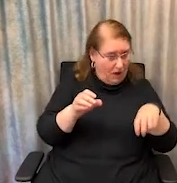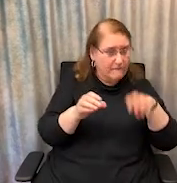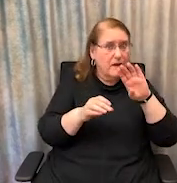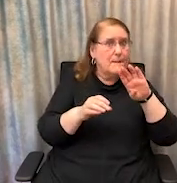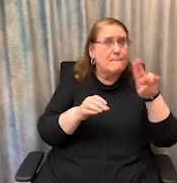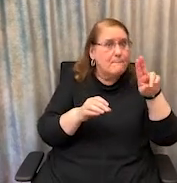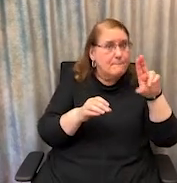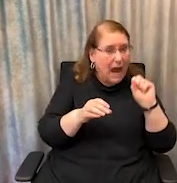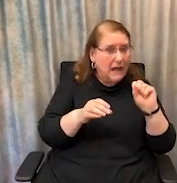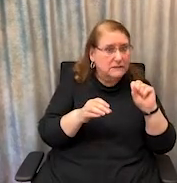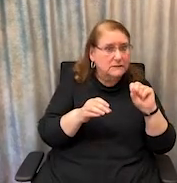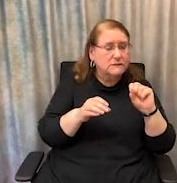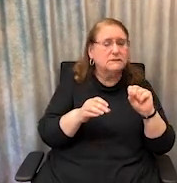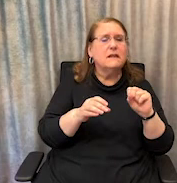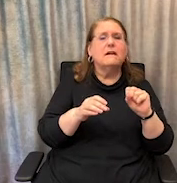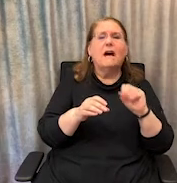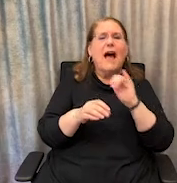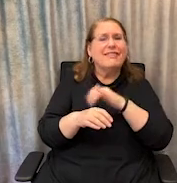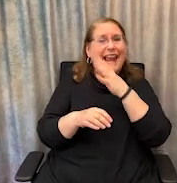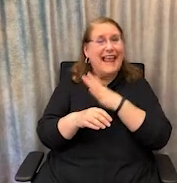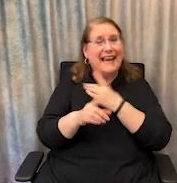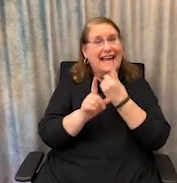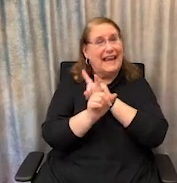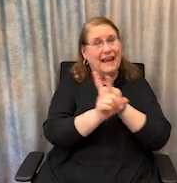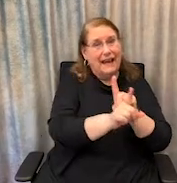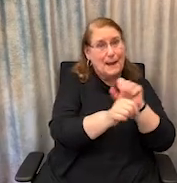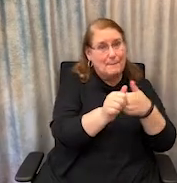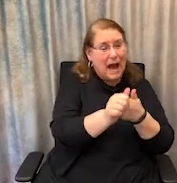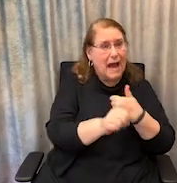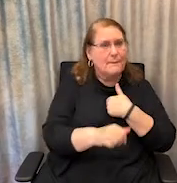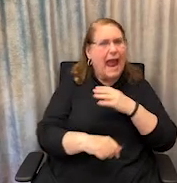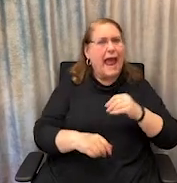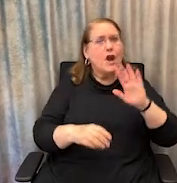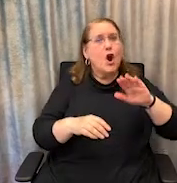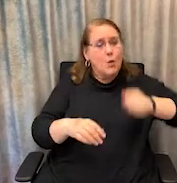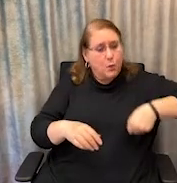I got off the bus, the lady followed me and